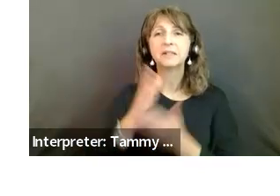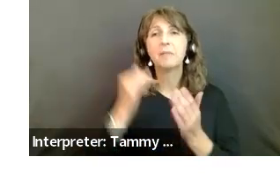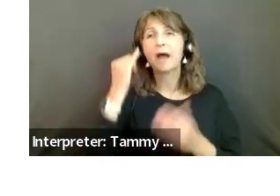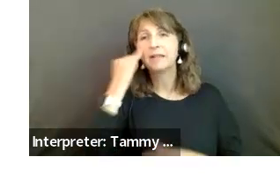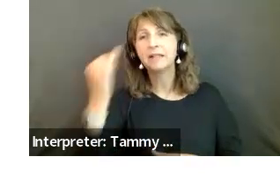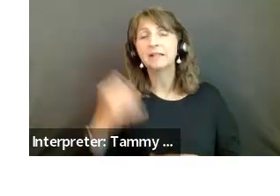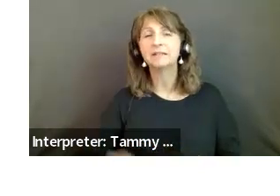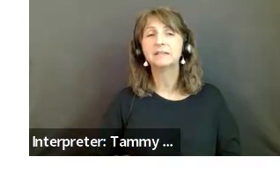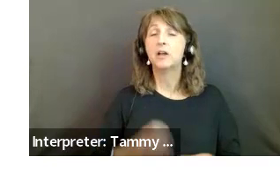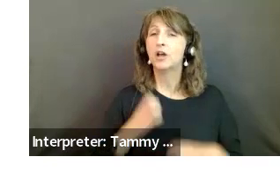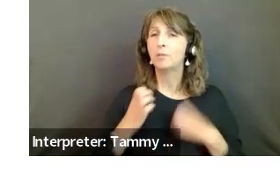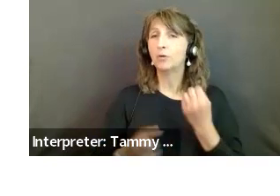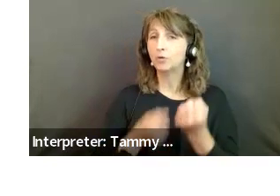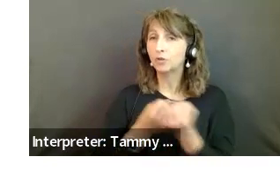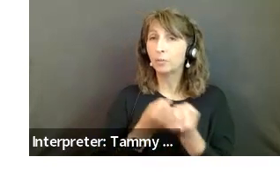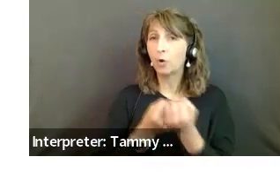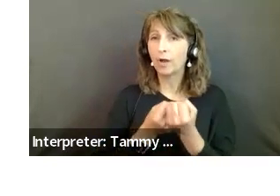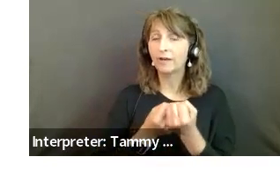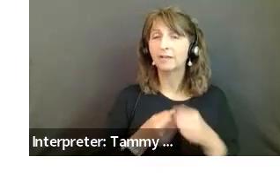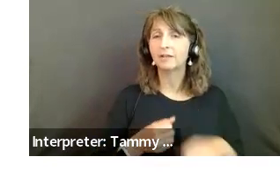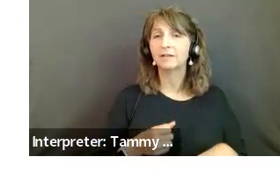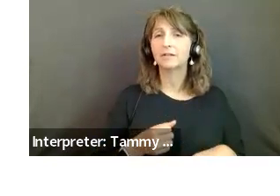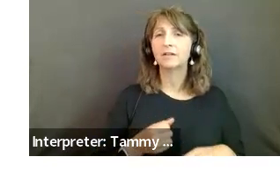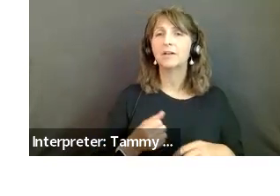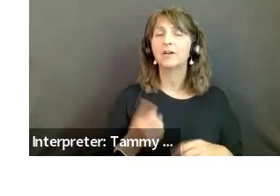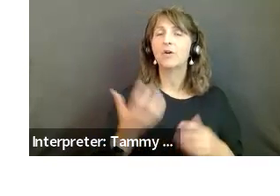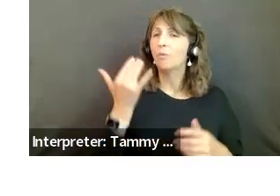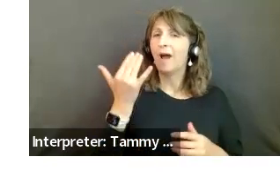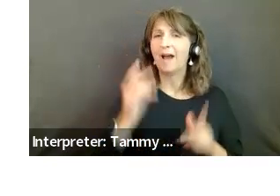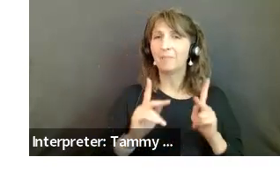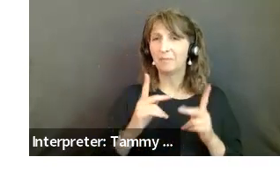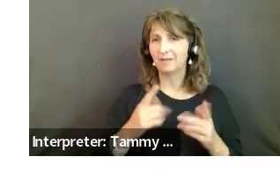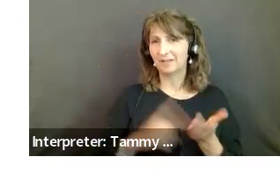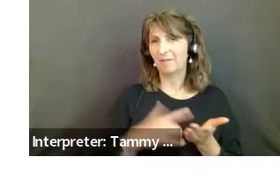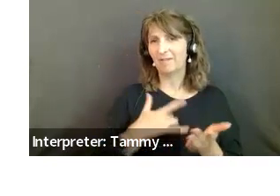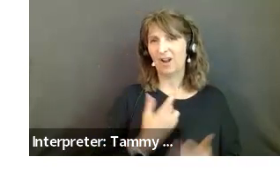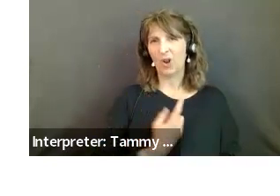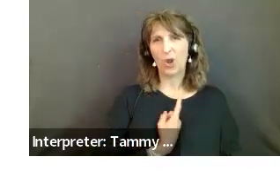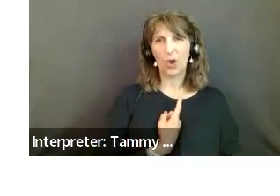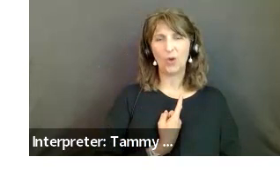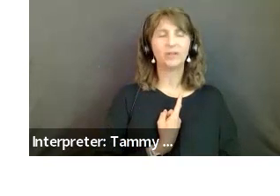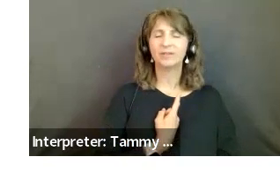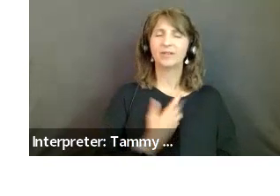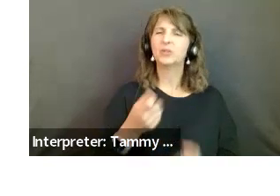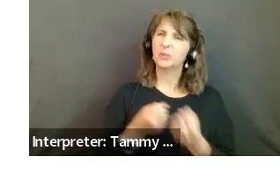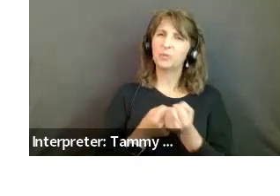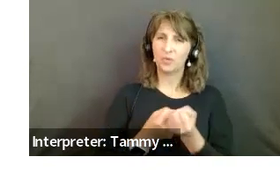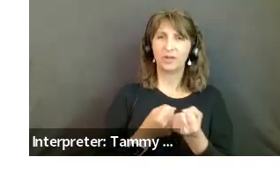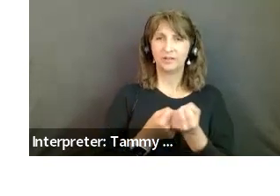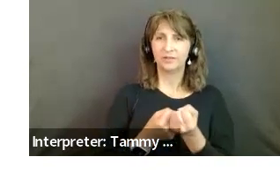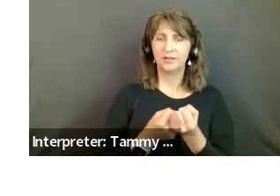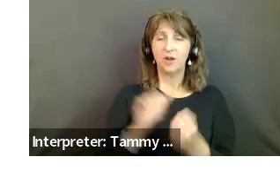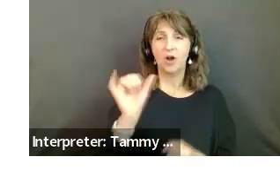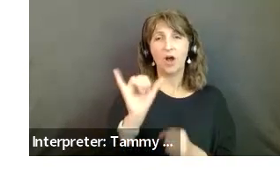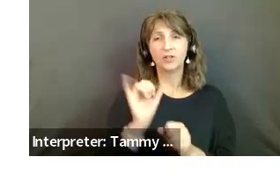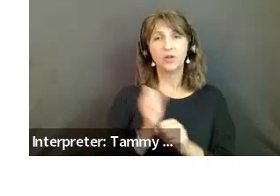to make people feel that they're not doing this alone. And that's why we also want to make sure that we can